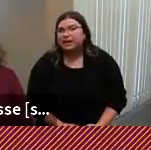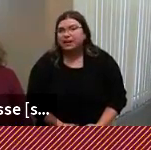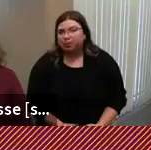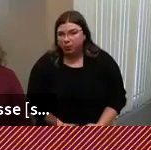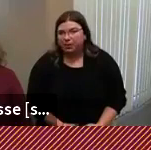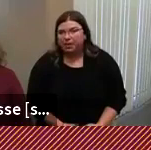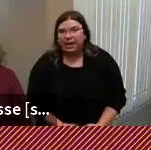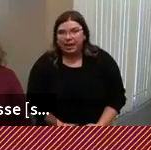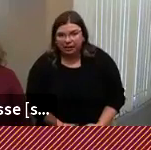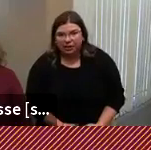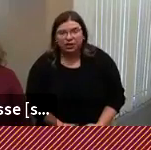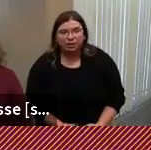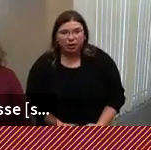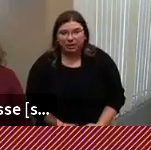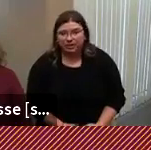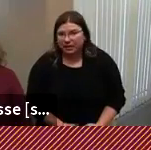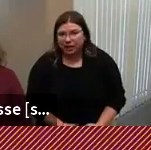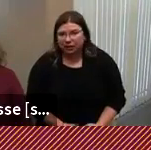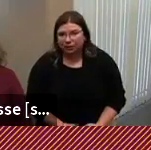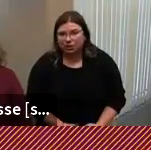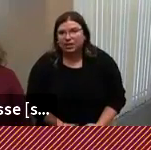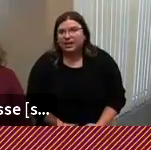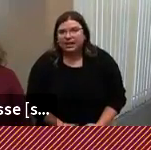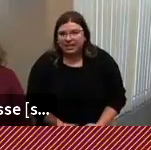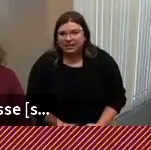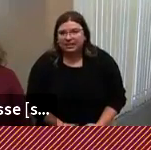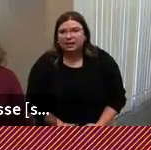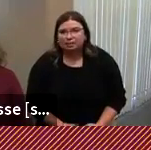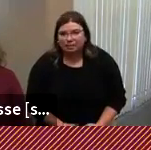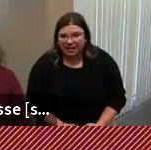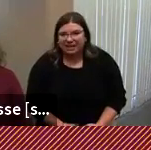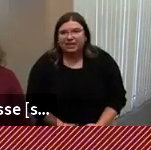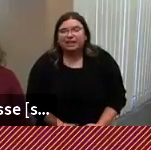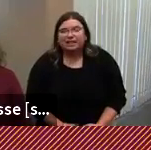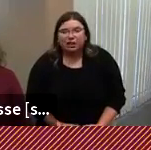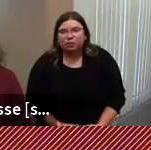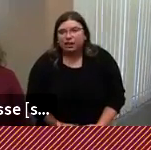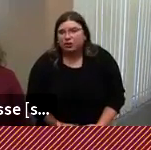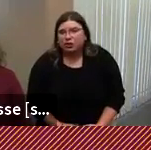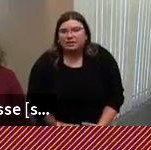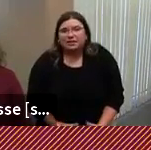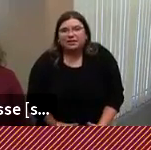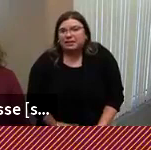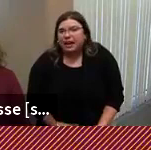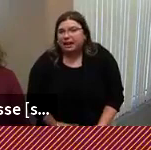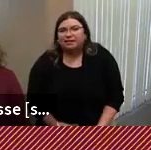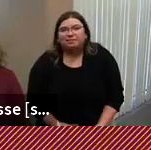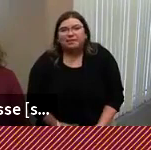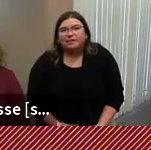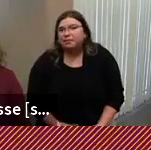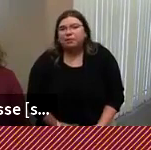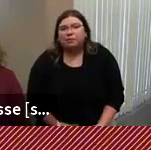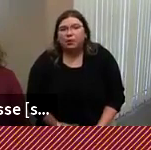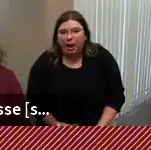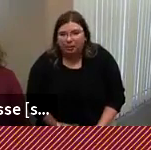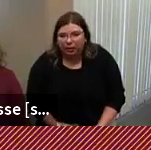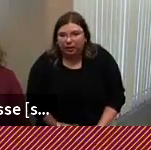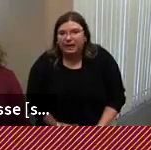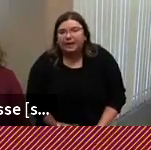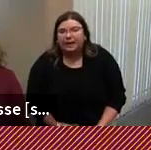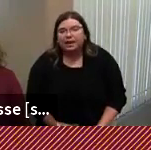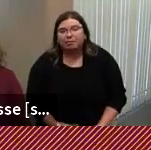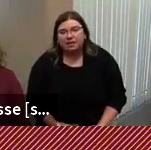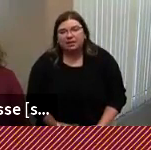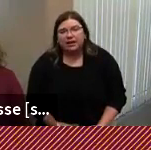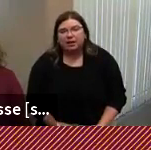fluent in both English and American Sign Language. It doesn't mean that you can just sign some of the